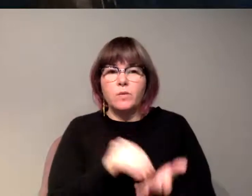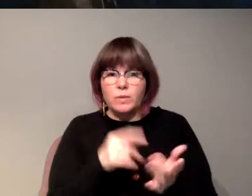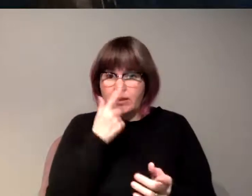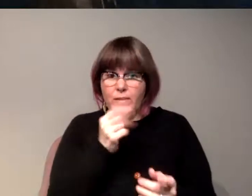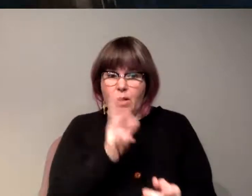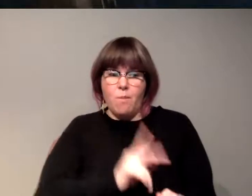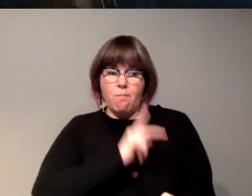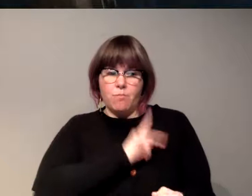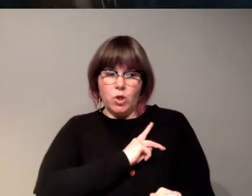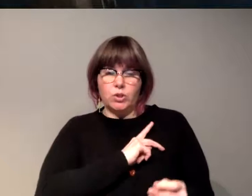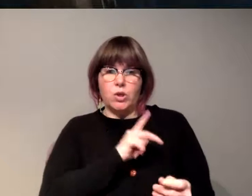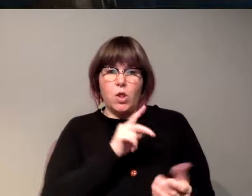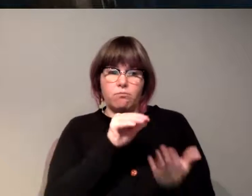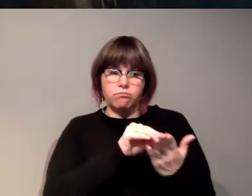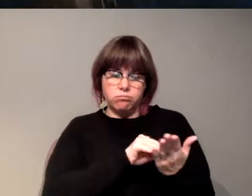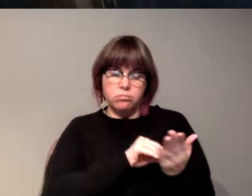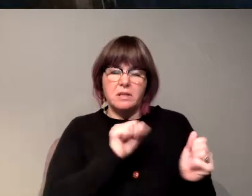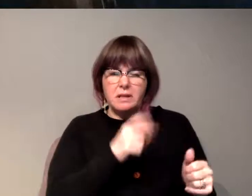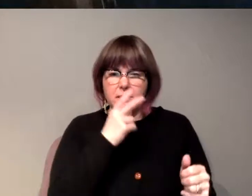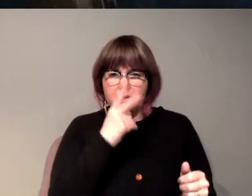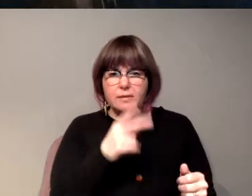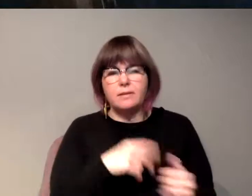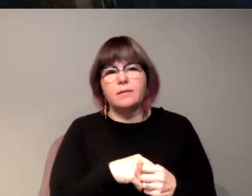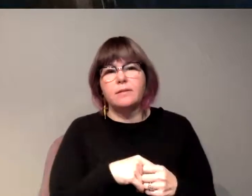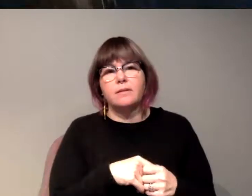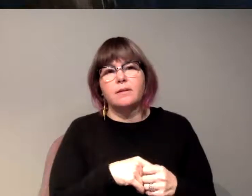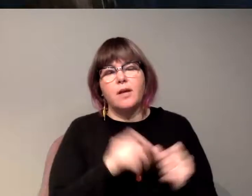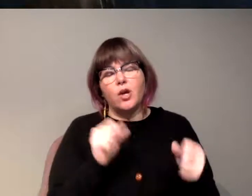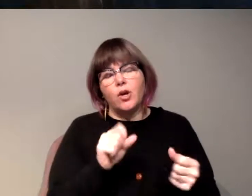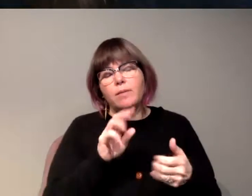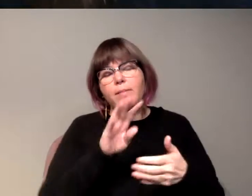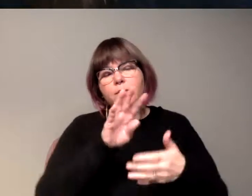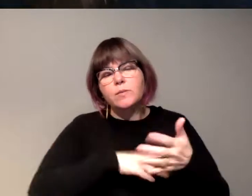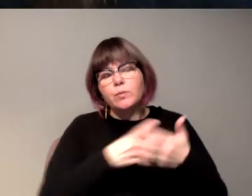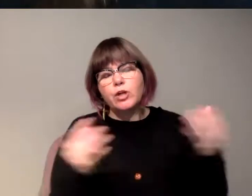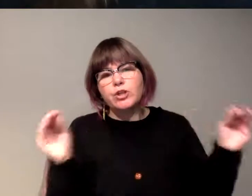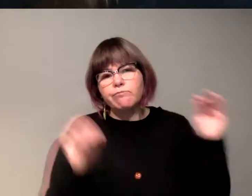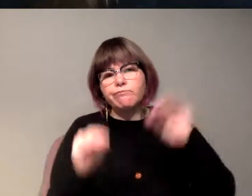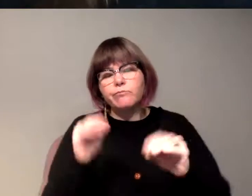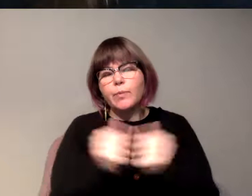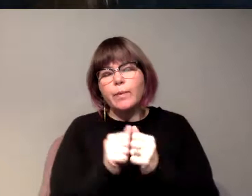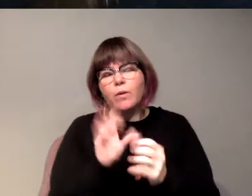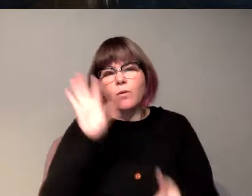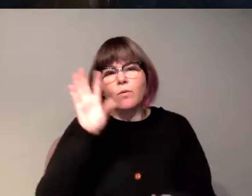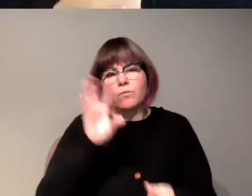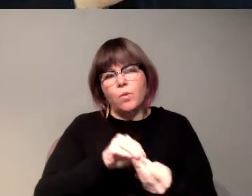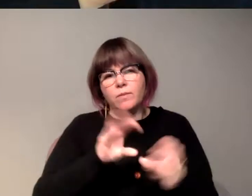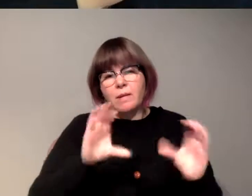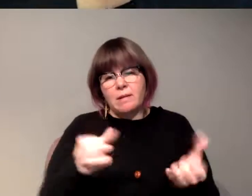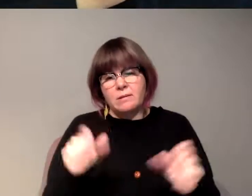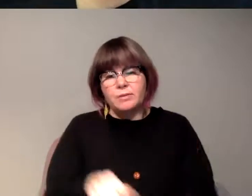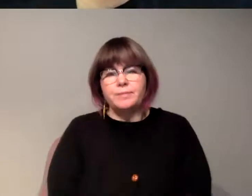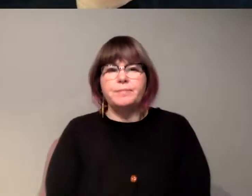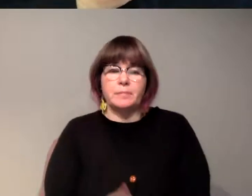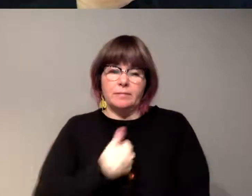personal classification record, and then they could aggregate that into a spreadsheet or something for the class. But we